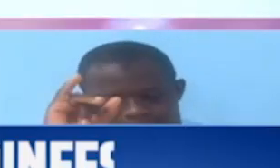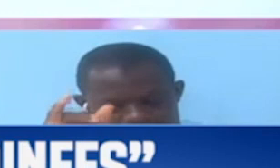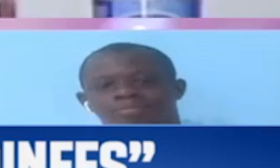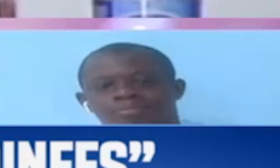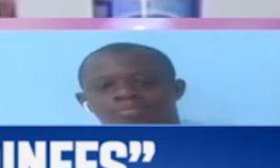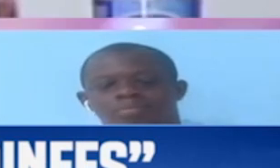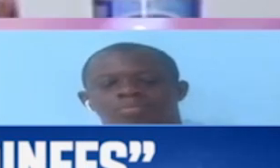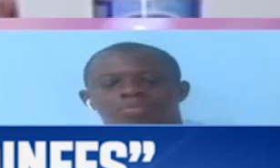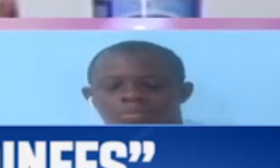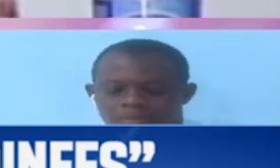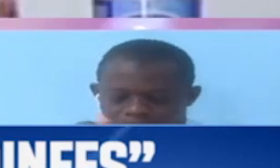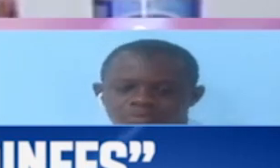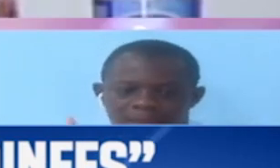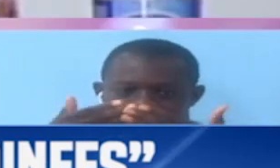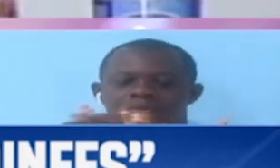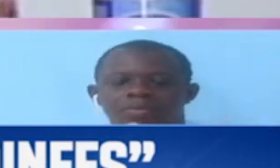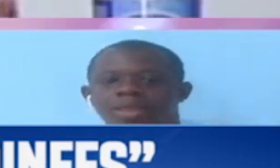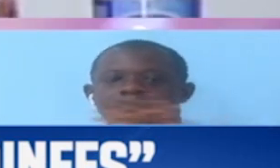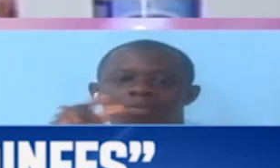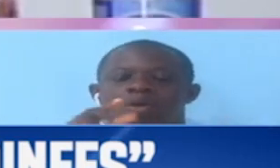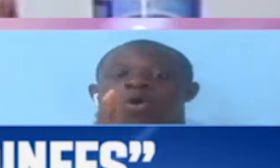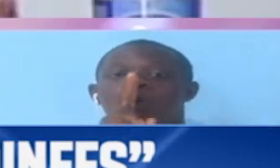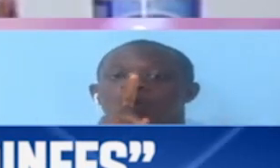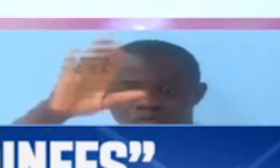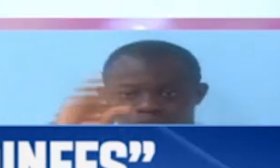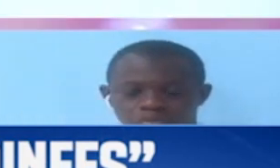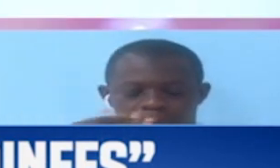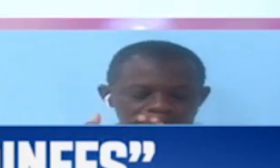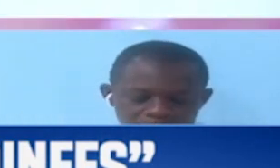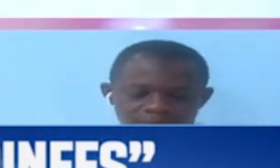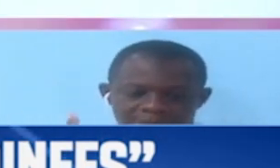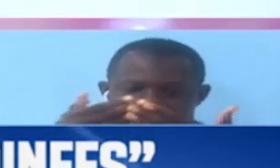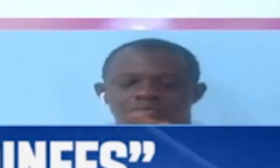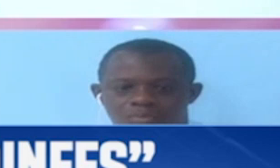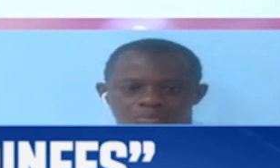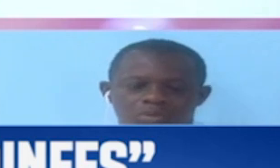Well, plus the names of these operatives that carried out the torture.